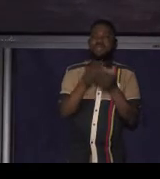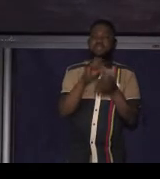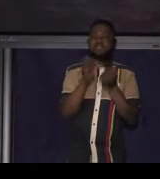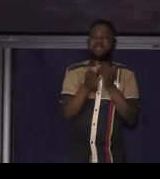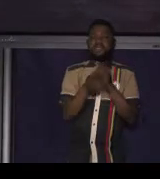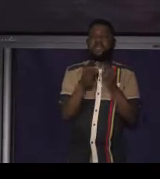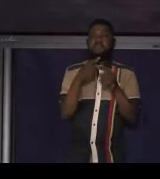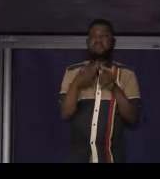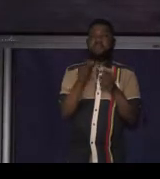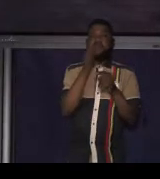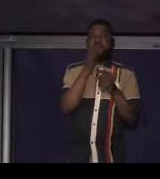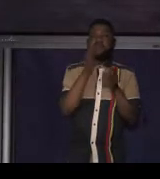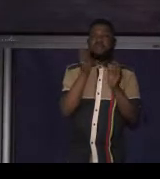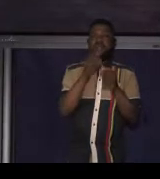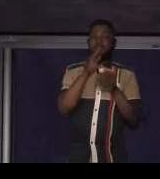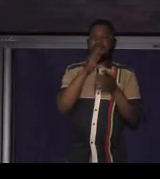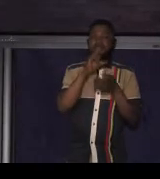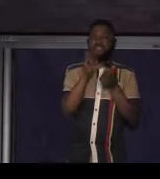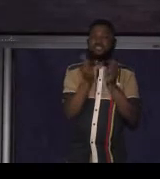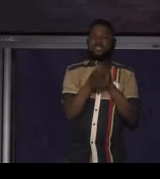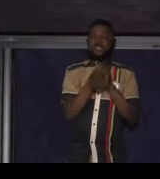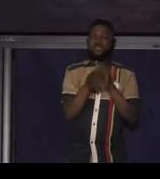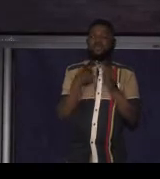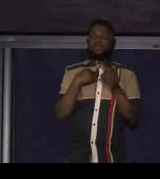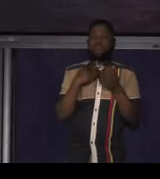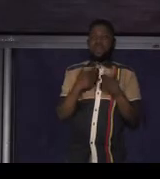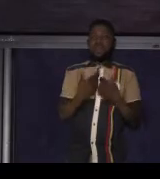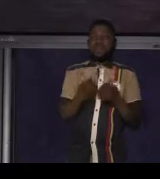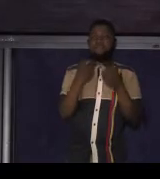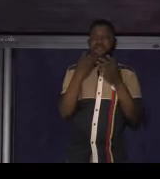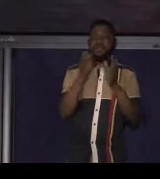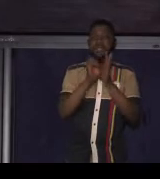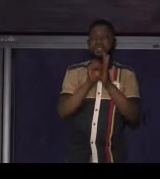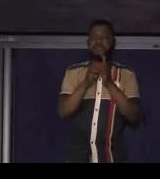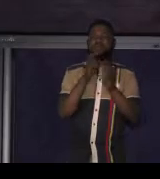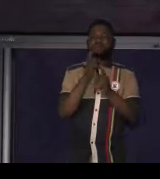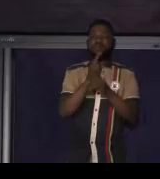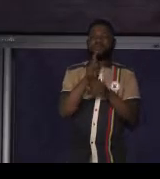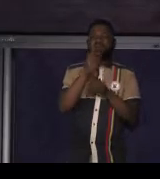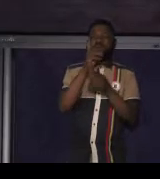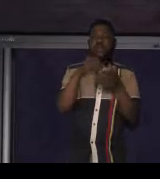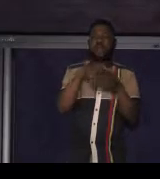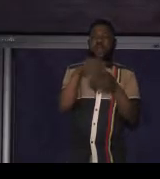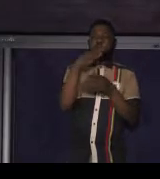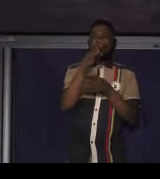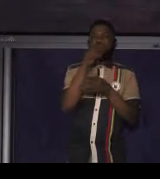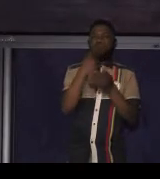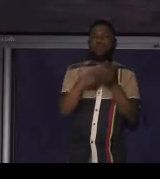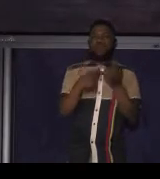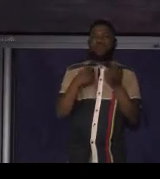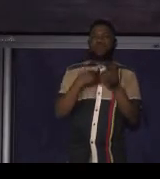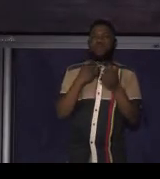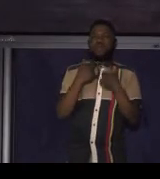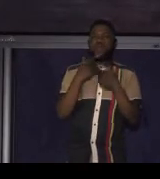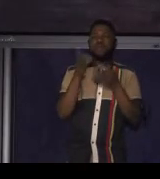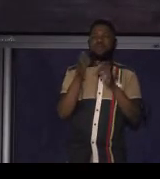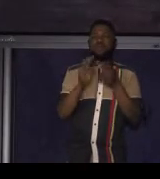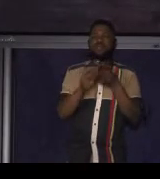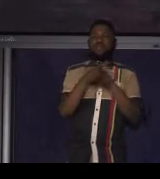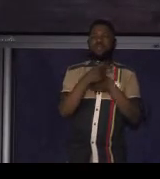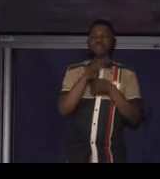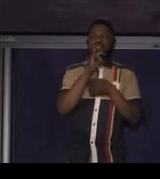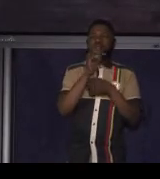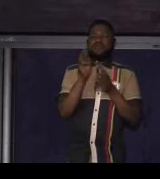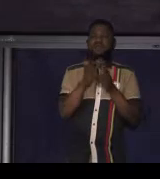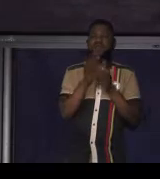while private symbol, you can wake up today and say you want to, could be easily changed. We have many examples, but just one out of the words treated today